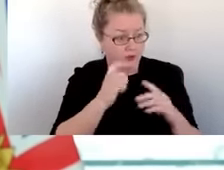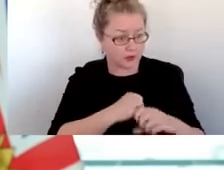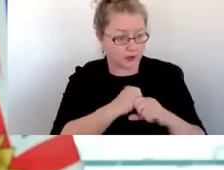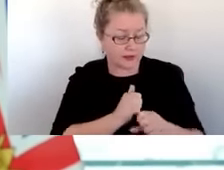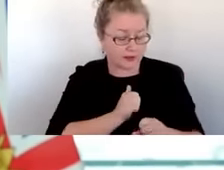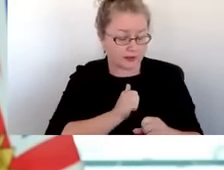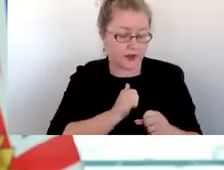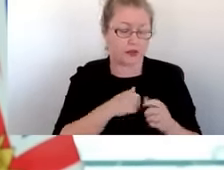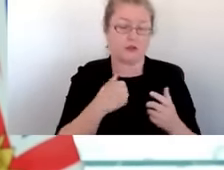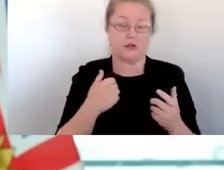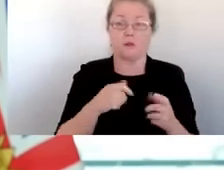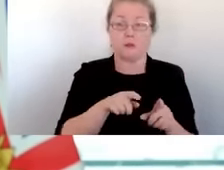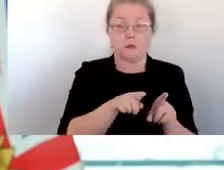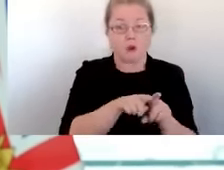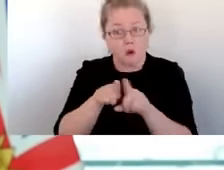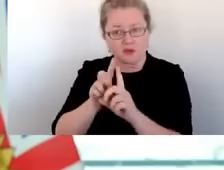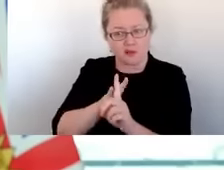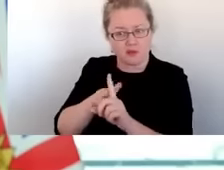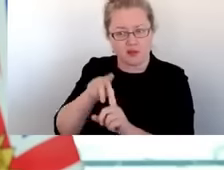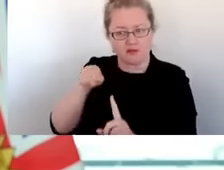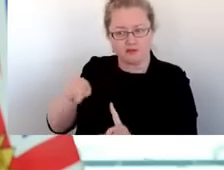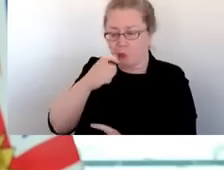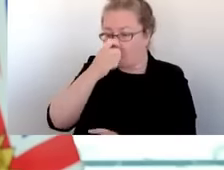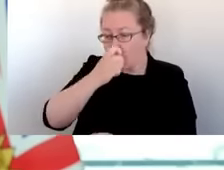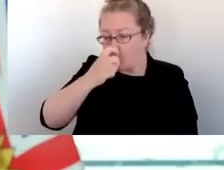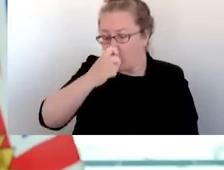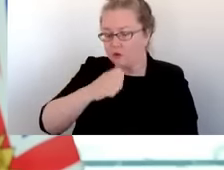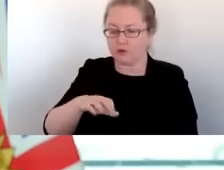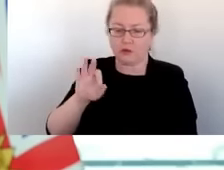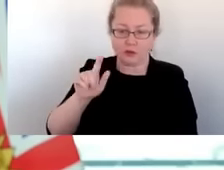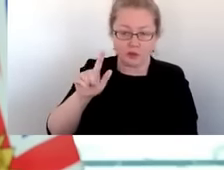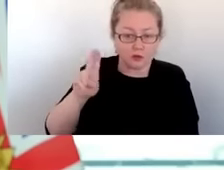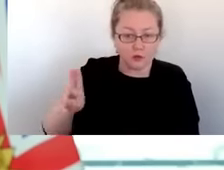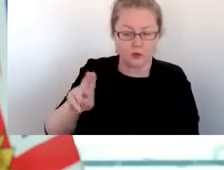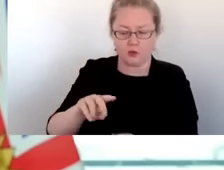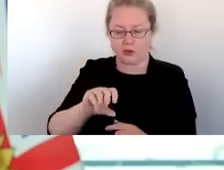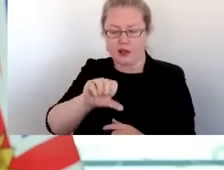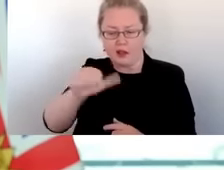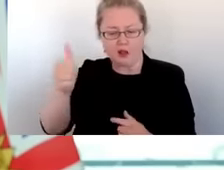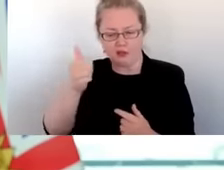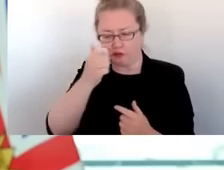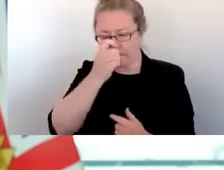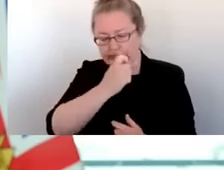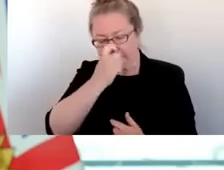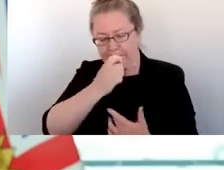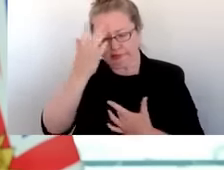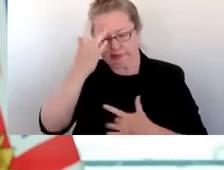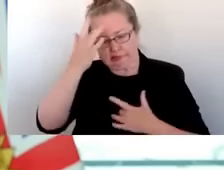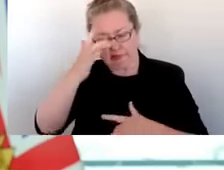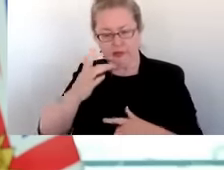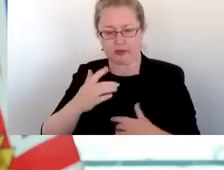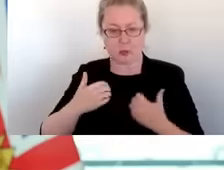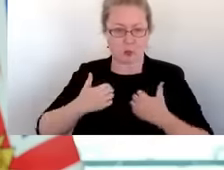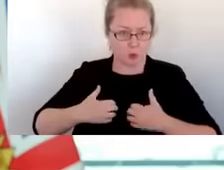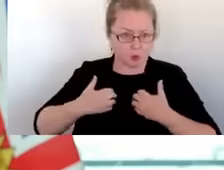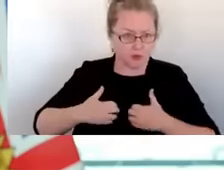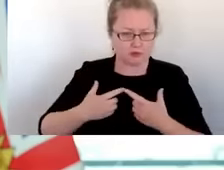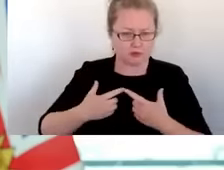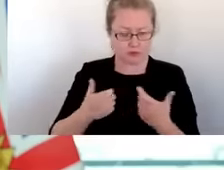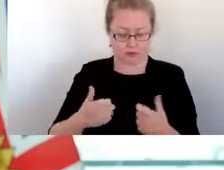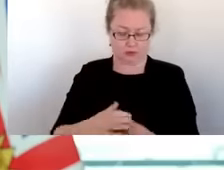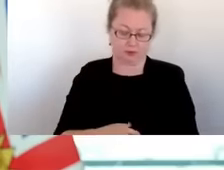season, things like influenza, RSV, and other serious respiratory illnesses. So while my